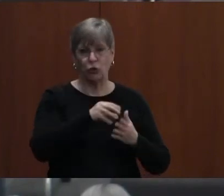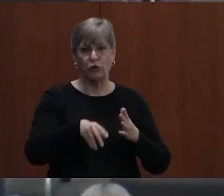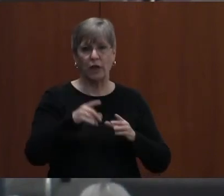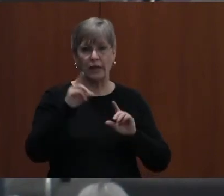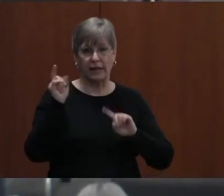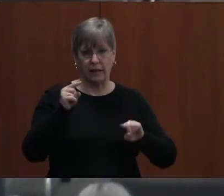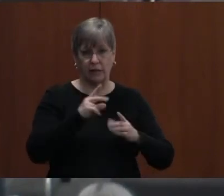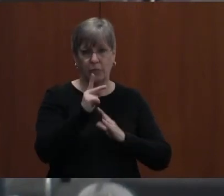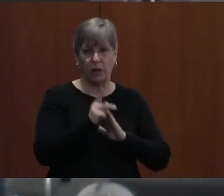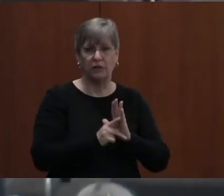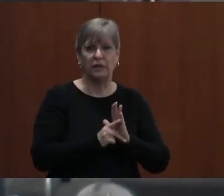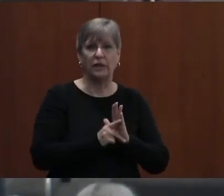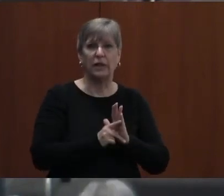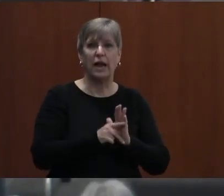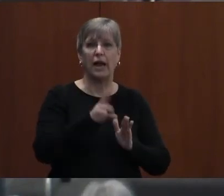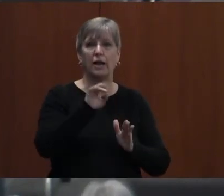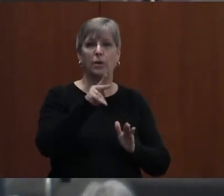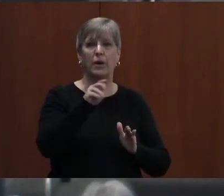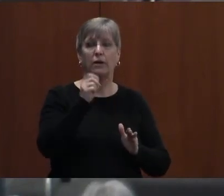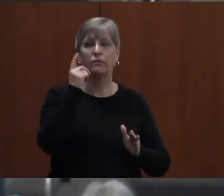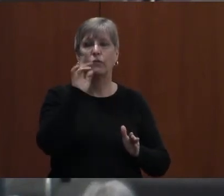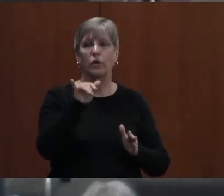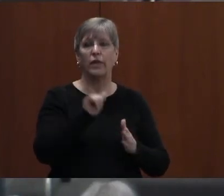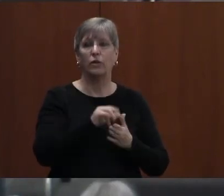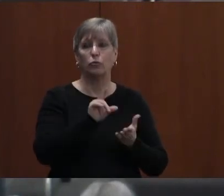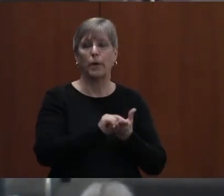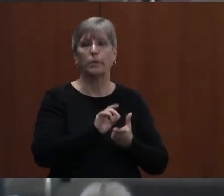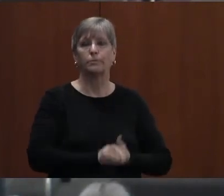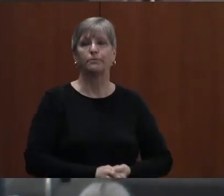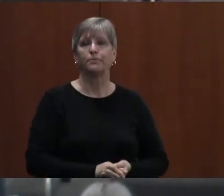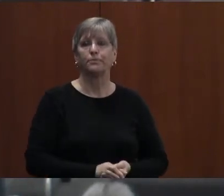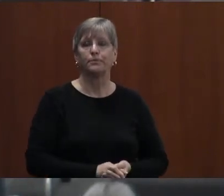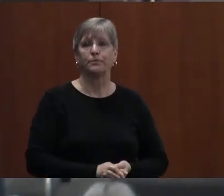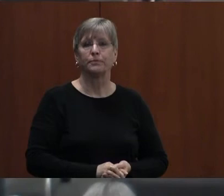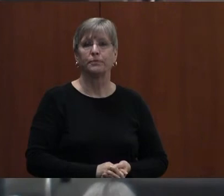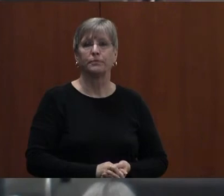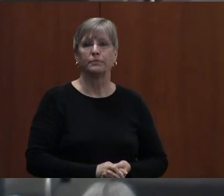nice write-up in the newspaper. So we'll be talking about that tomorrow.